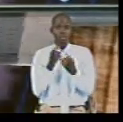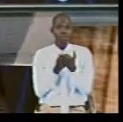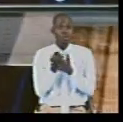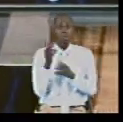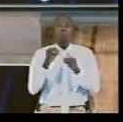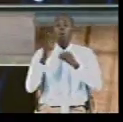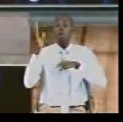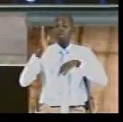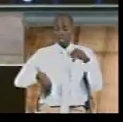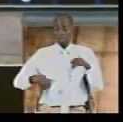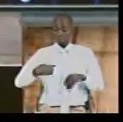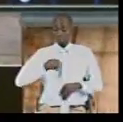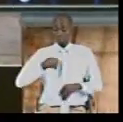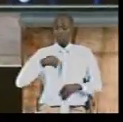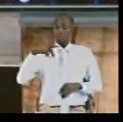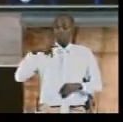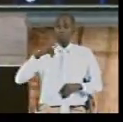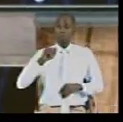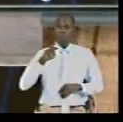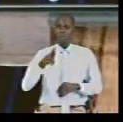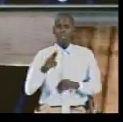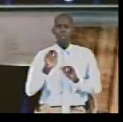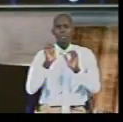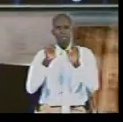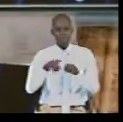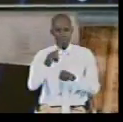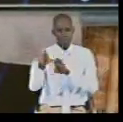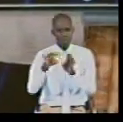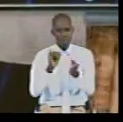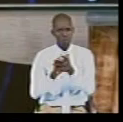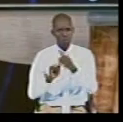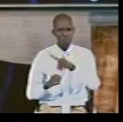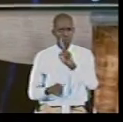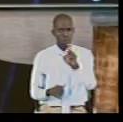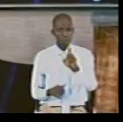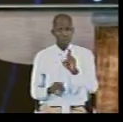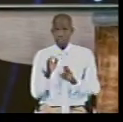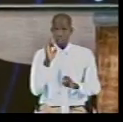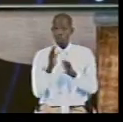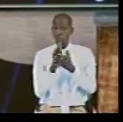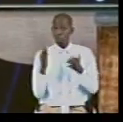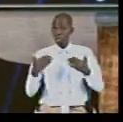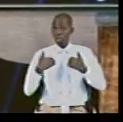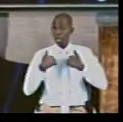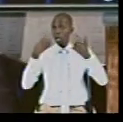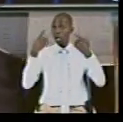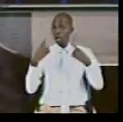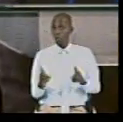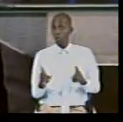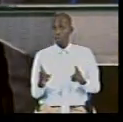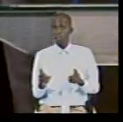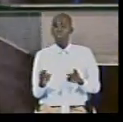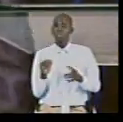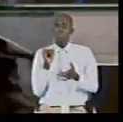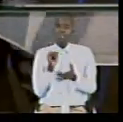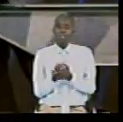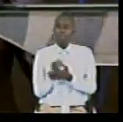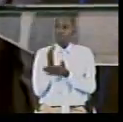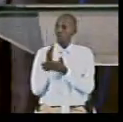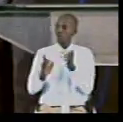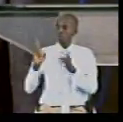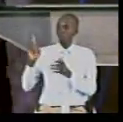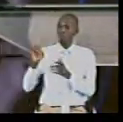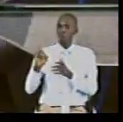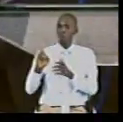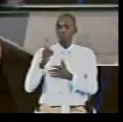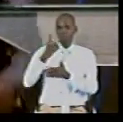Look at that. Can you do that? If something had happened that you were rebuked, probably